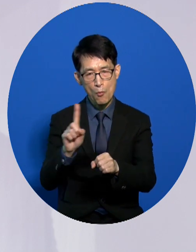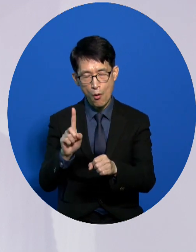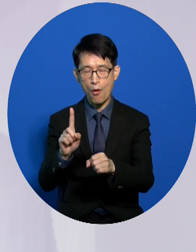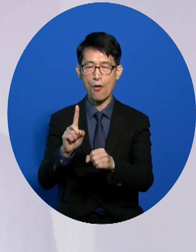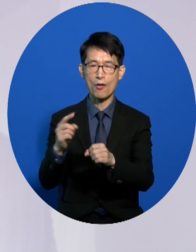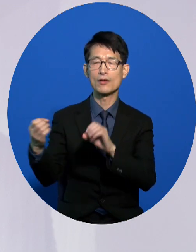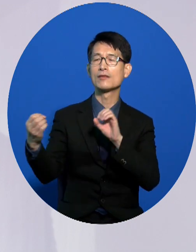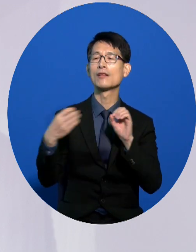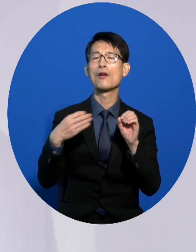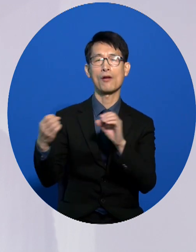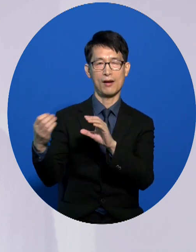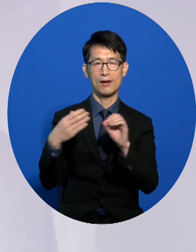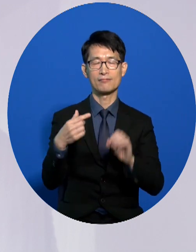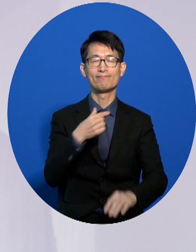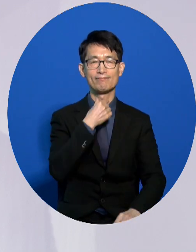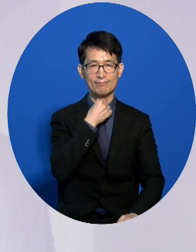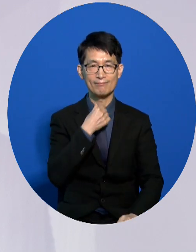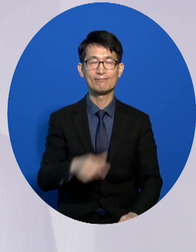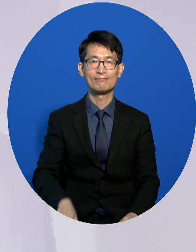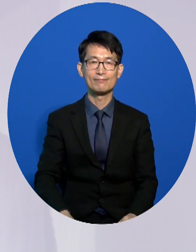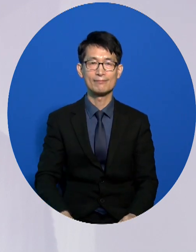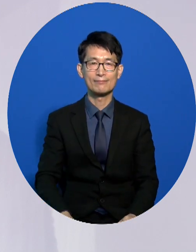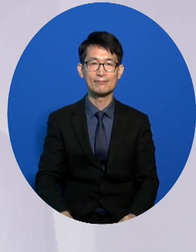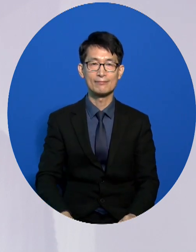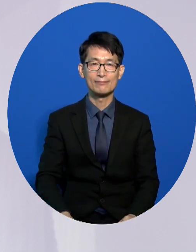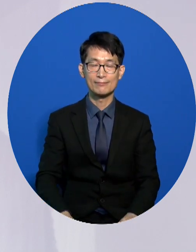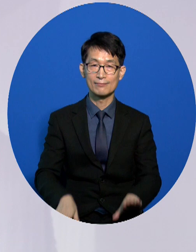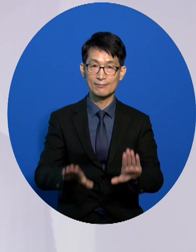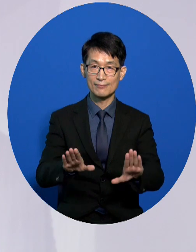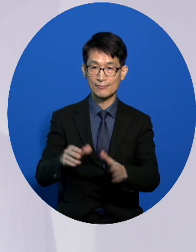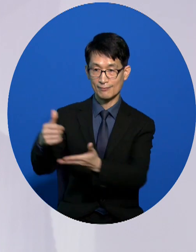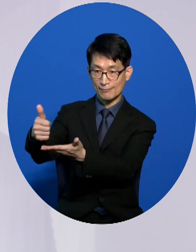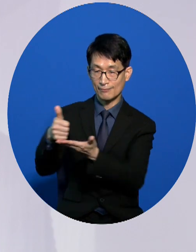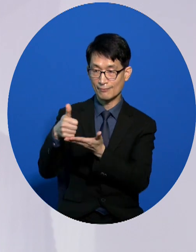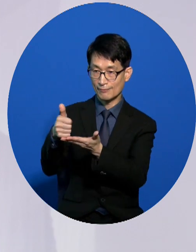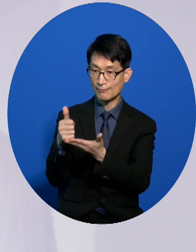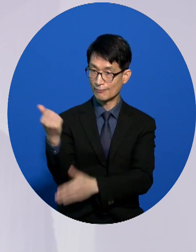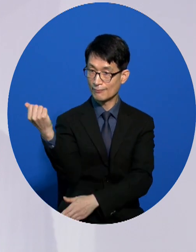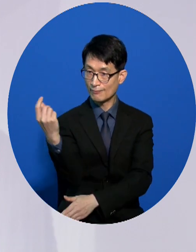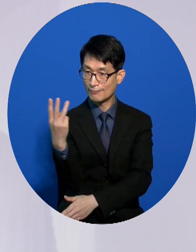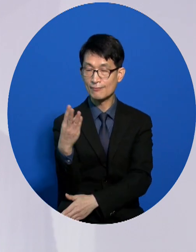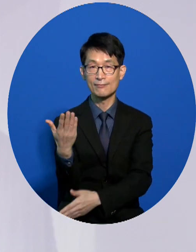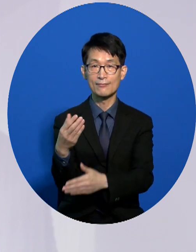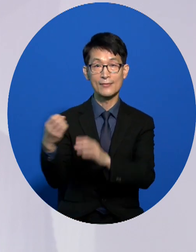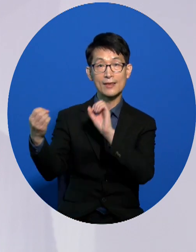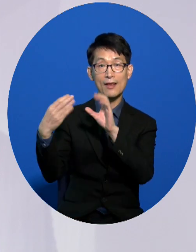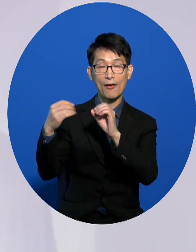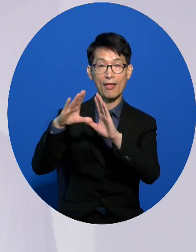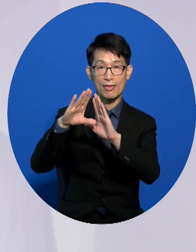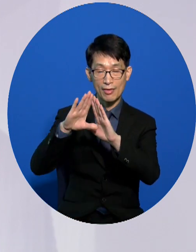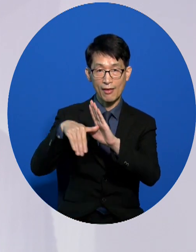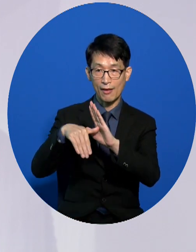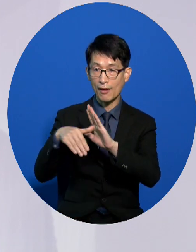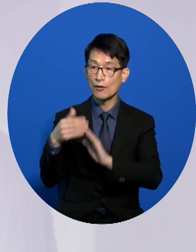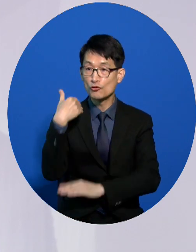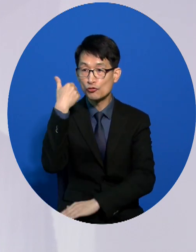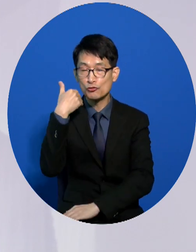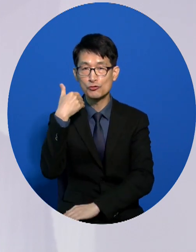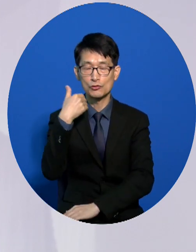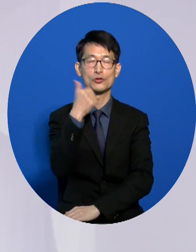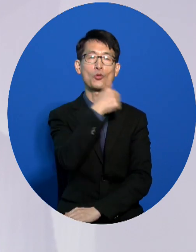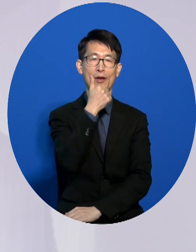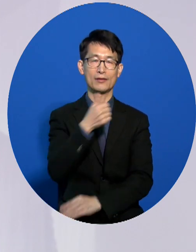connects the persons with disabilities with the rest of the population and look at the potential for spreading these technology throughout